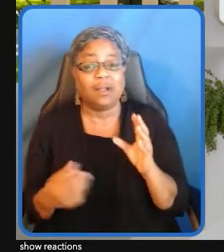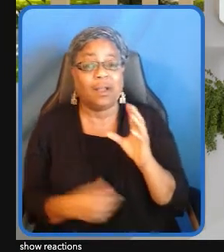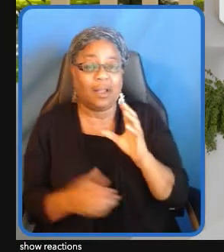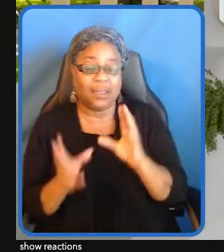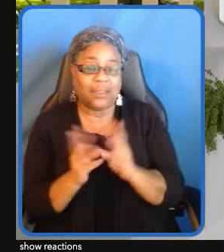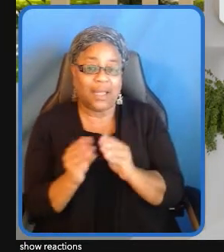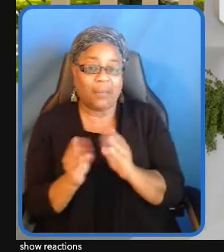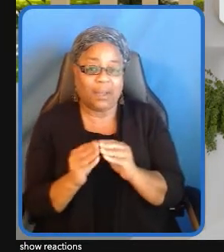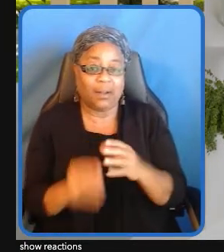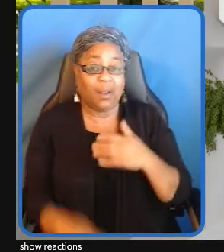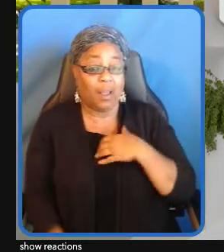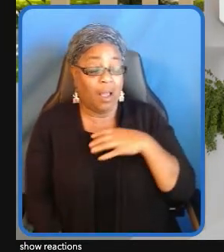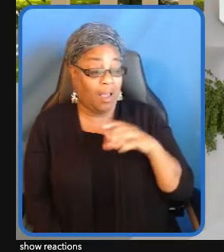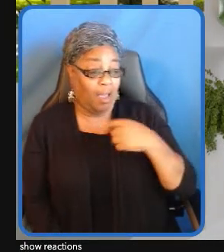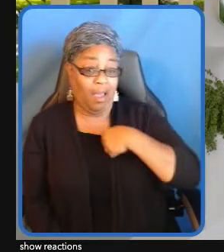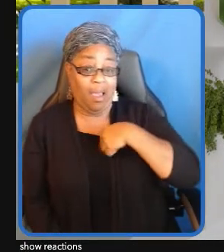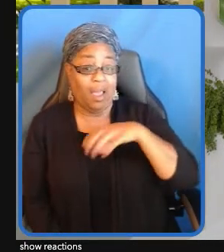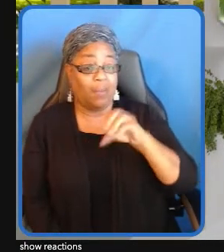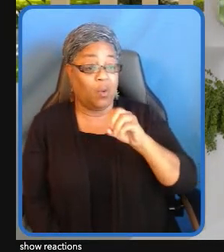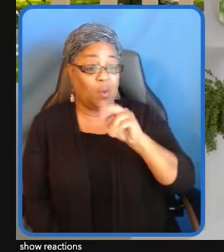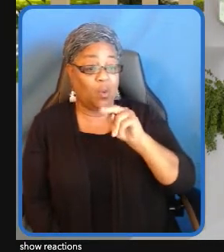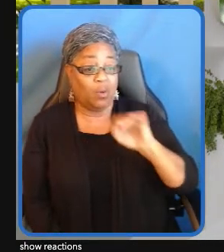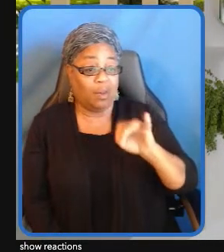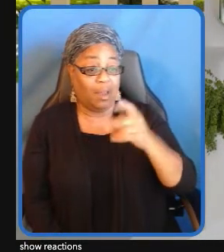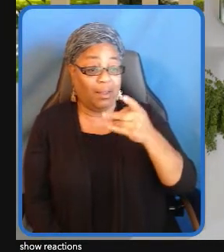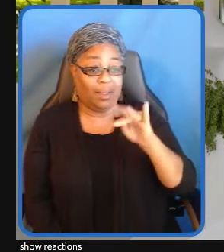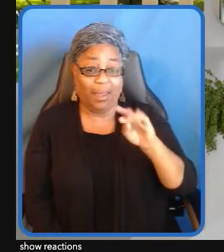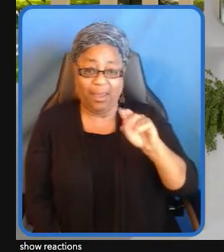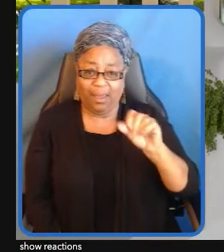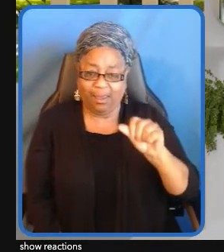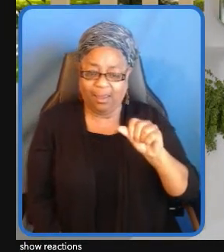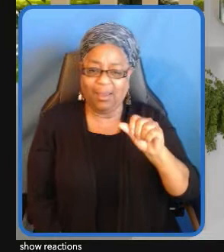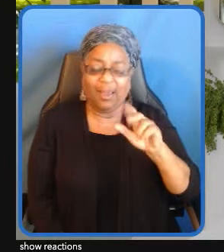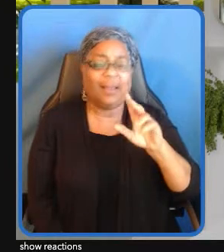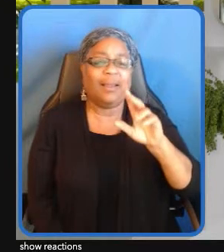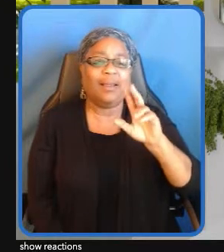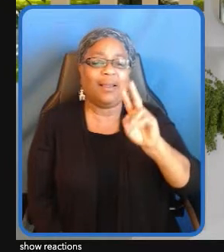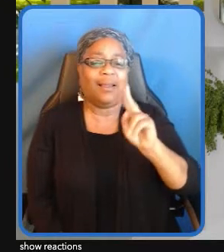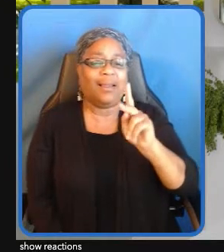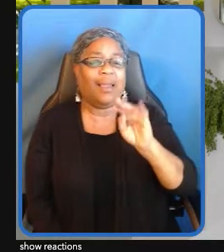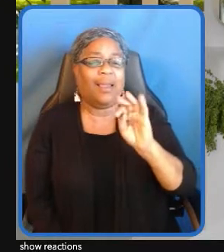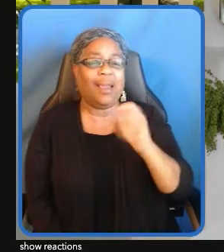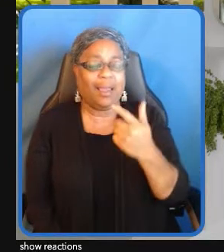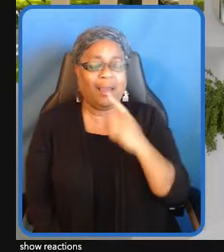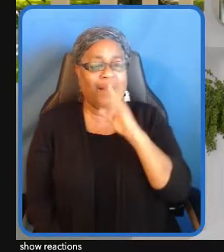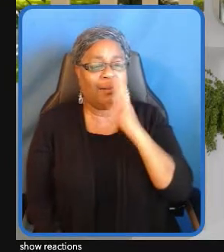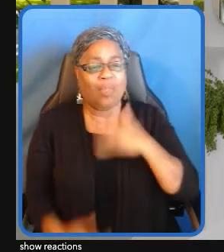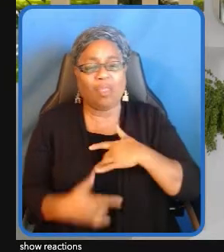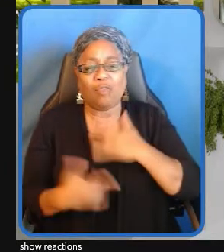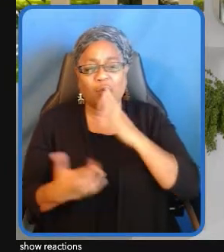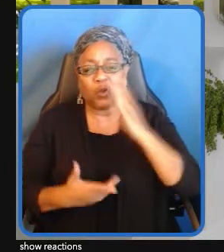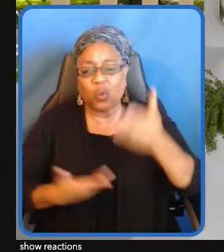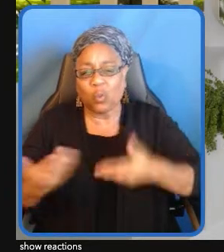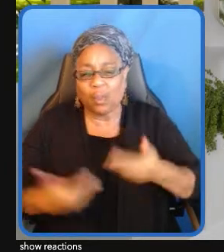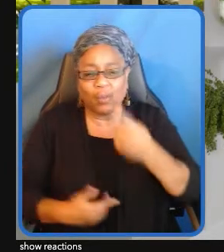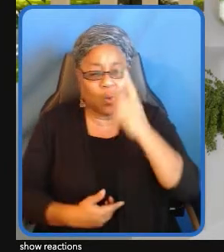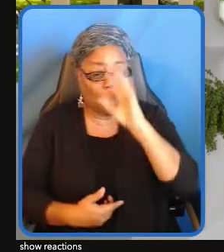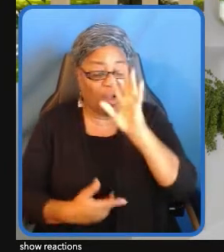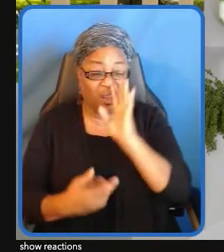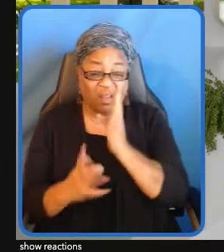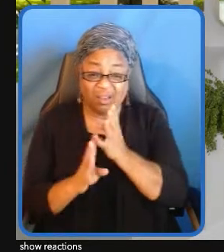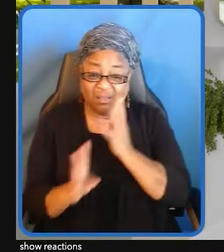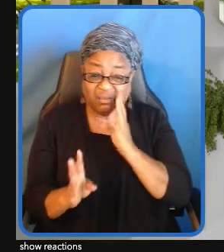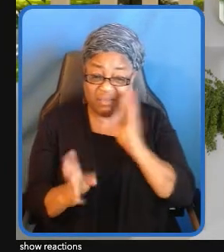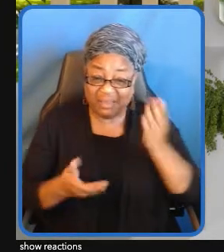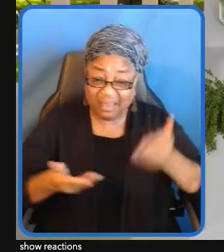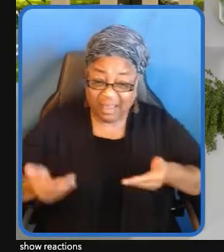of DEI, that's Diversity, Equity and Inclusion, and I am thrilled to welcome you because we have an amazing lineup. Today, we're